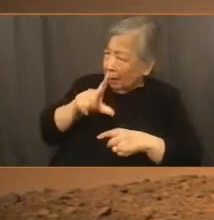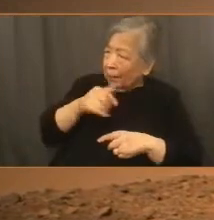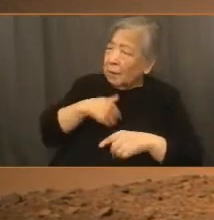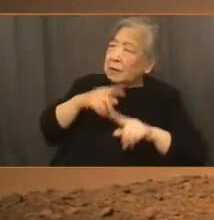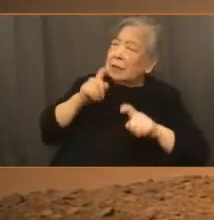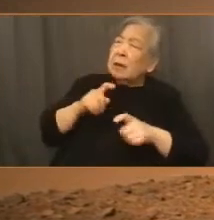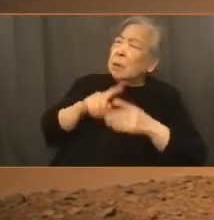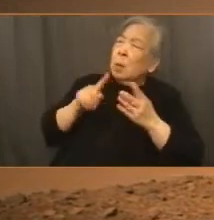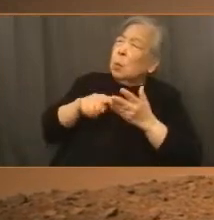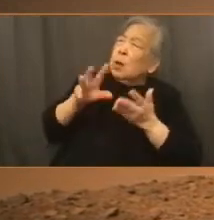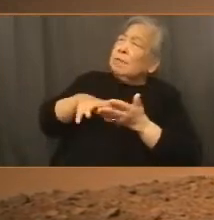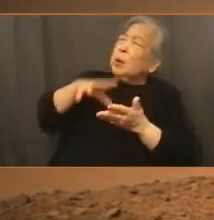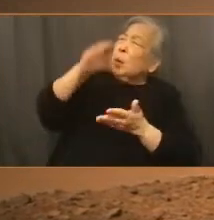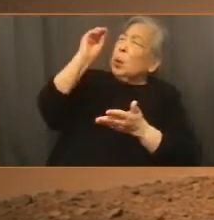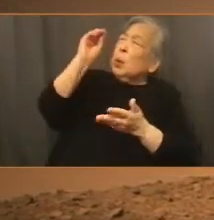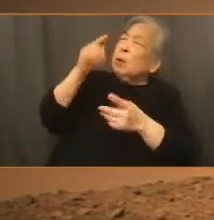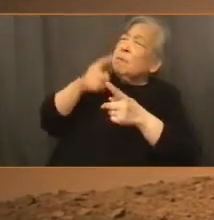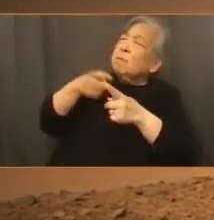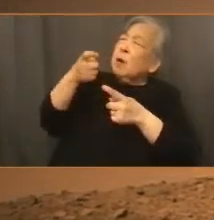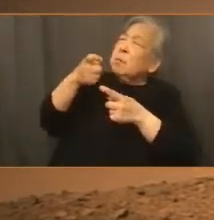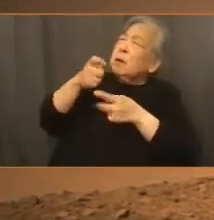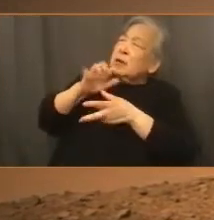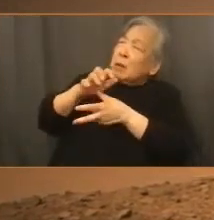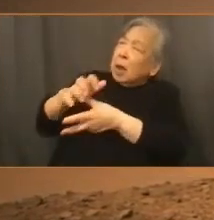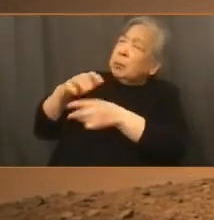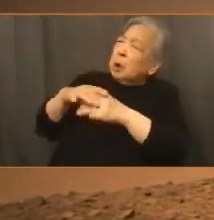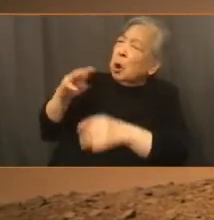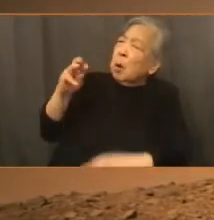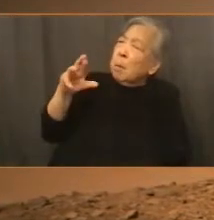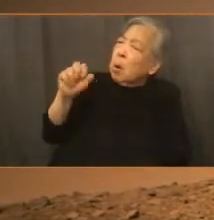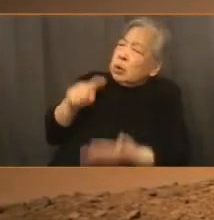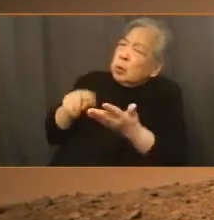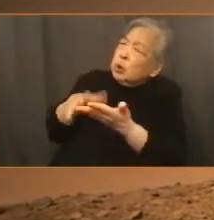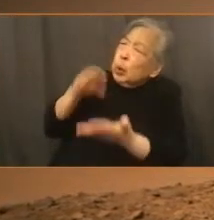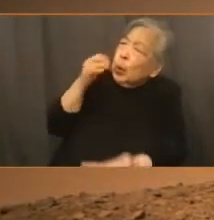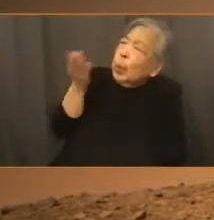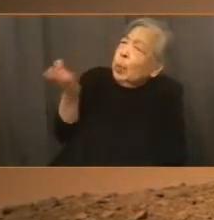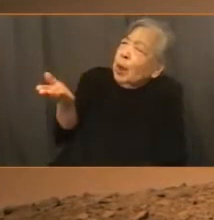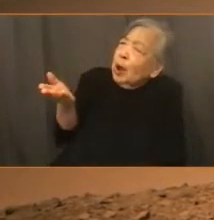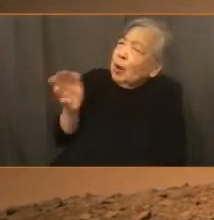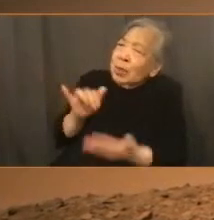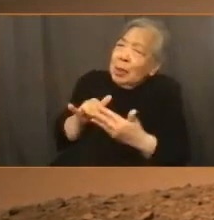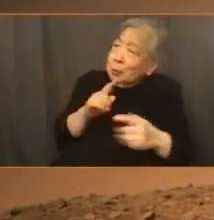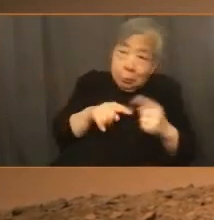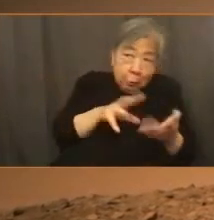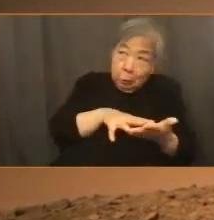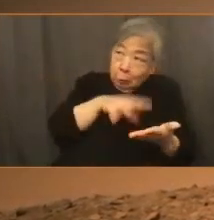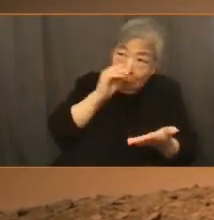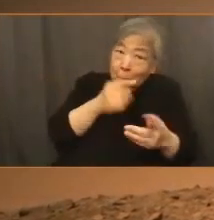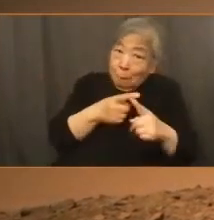this helicopter on Mars that we couldn't gain from flying it in the simulation chamber on Earth?